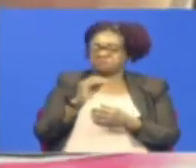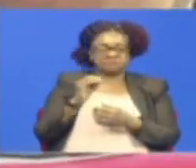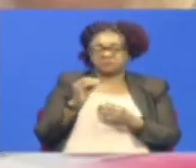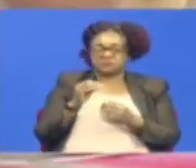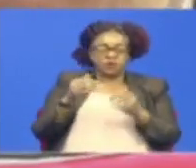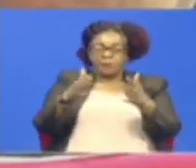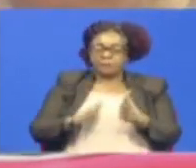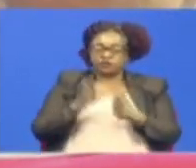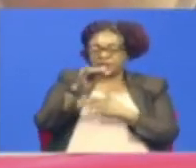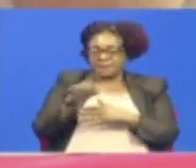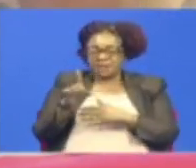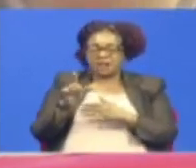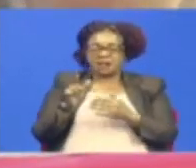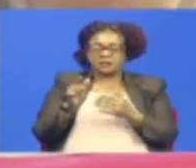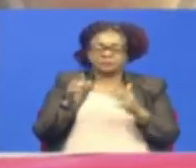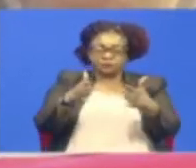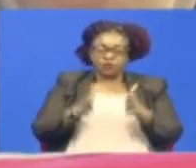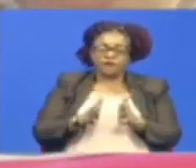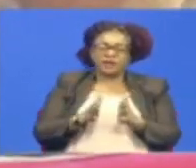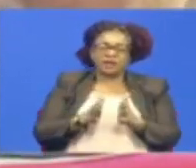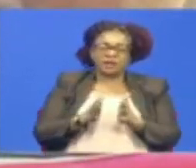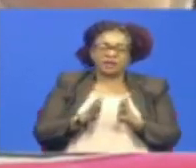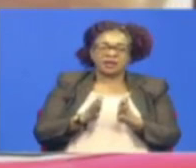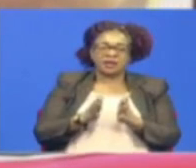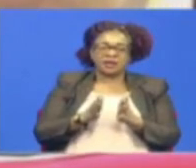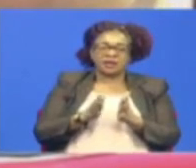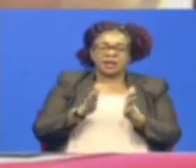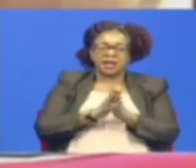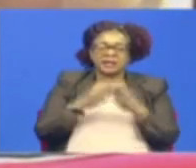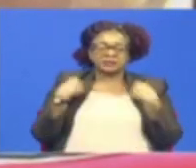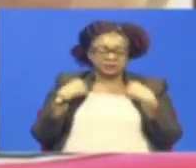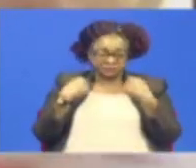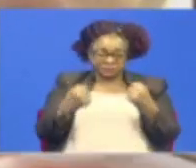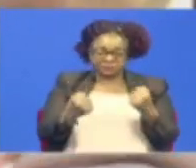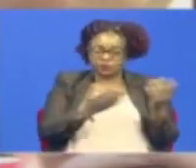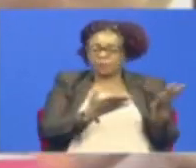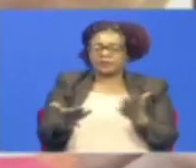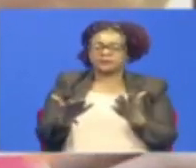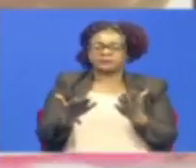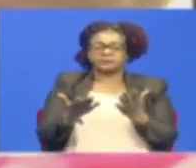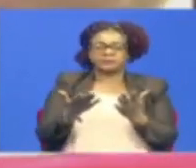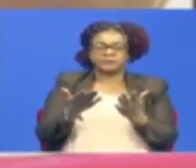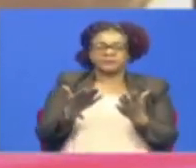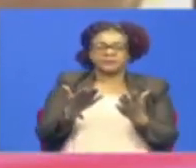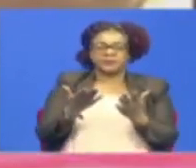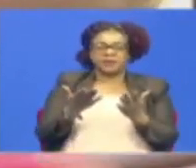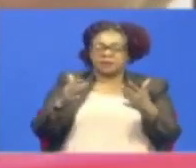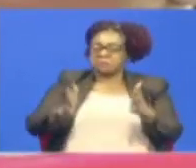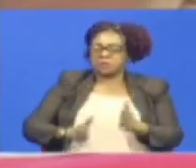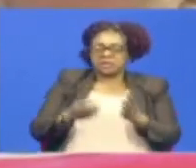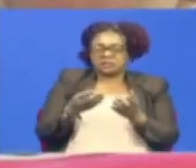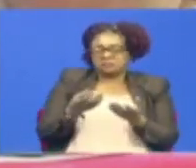sanduku na hasi ya kubeba maiti. Na chakula kidogo